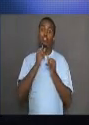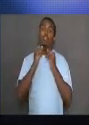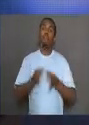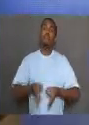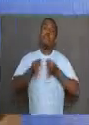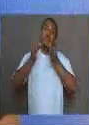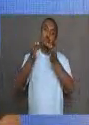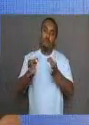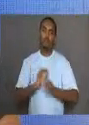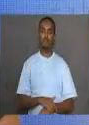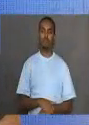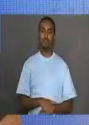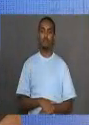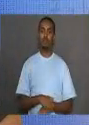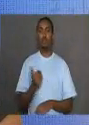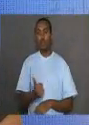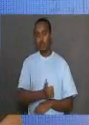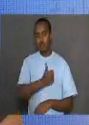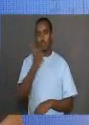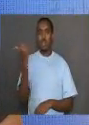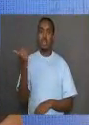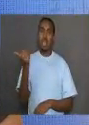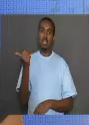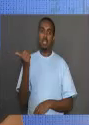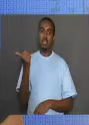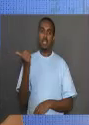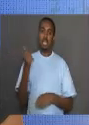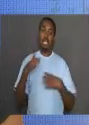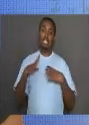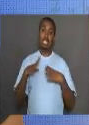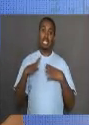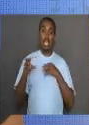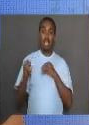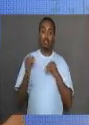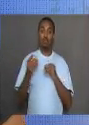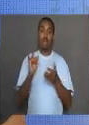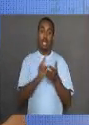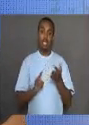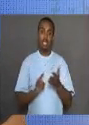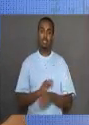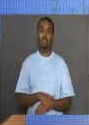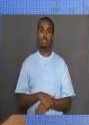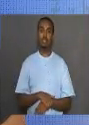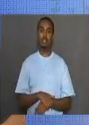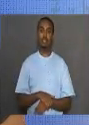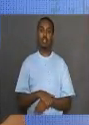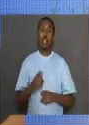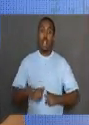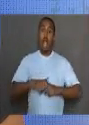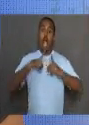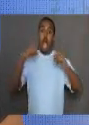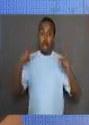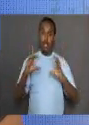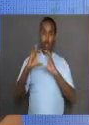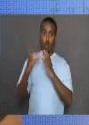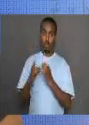inform. While there are entertaining aspects to the article, a large portion